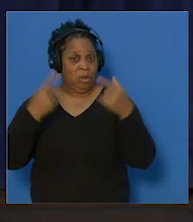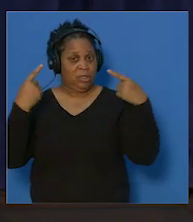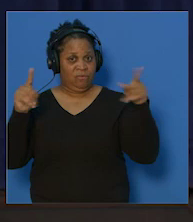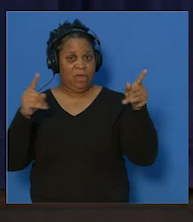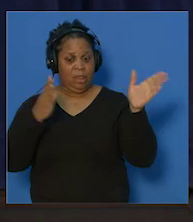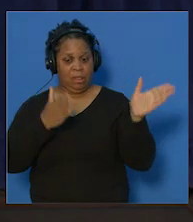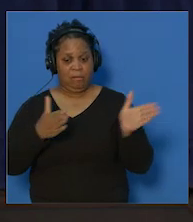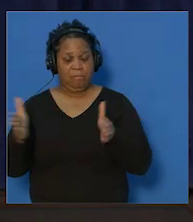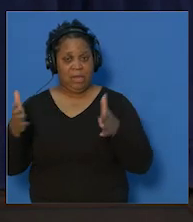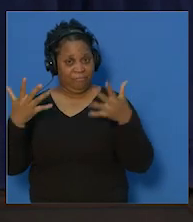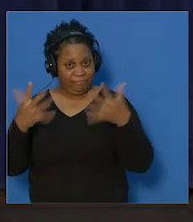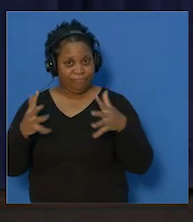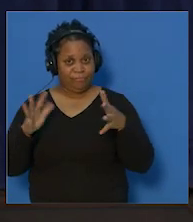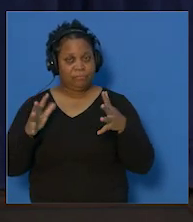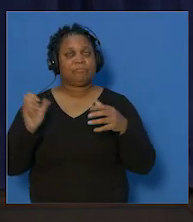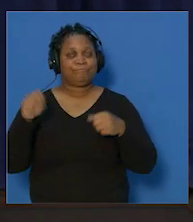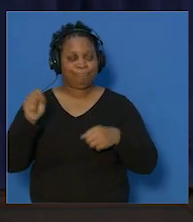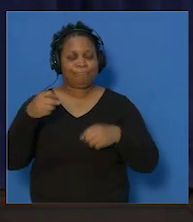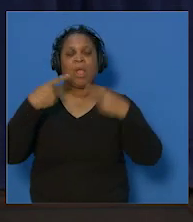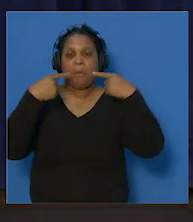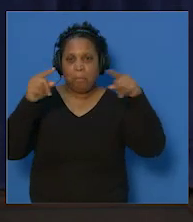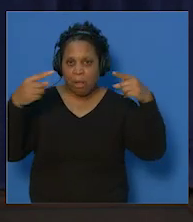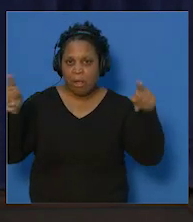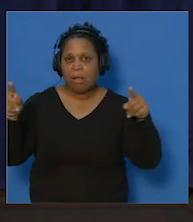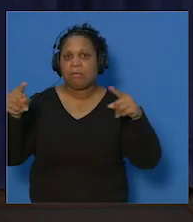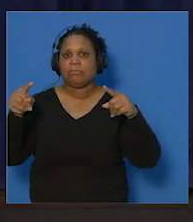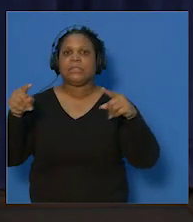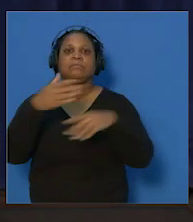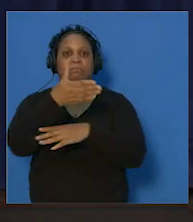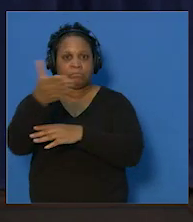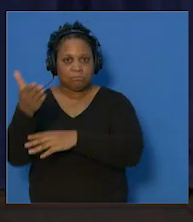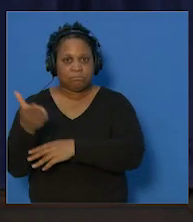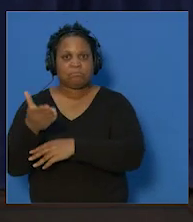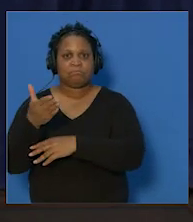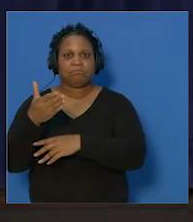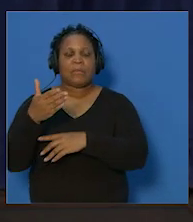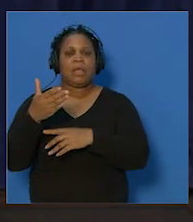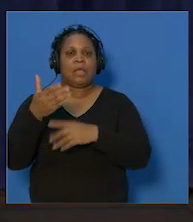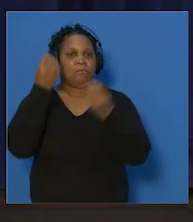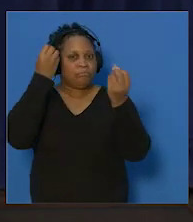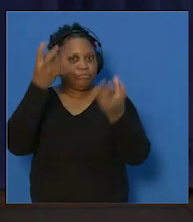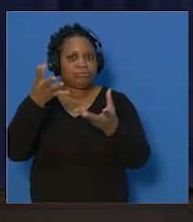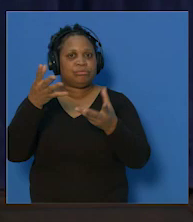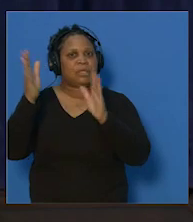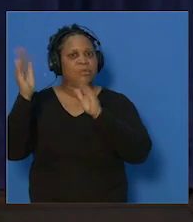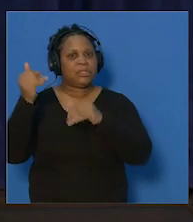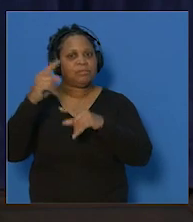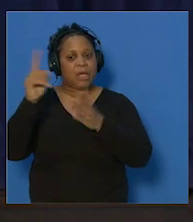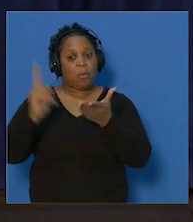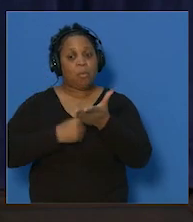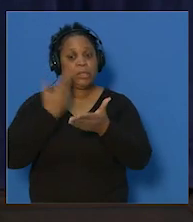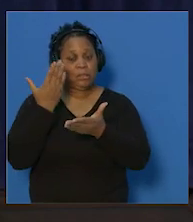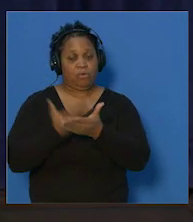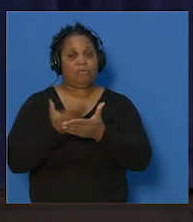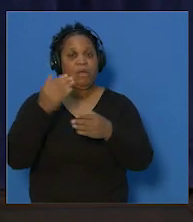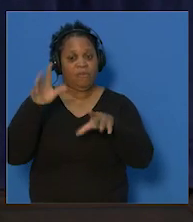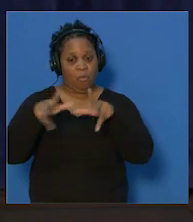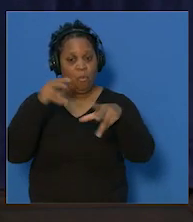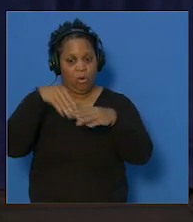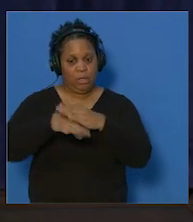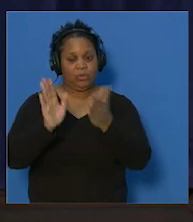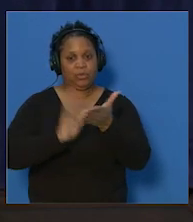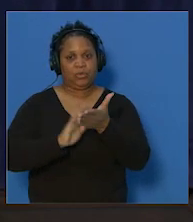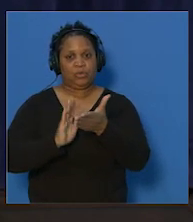and completed, it will be made public so the public knows exactly what it is they expect when they walk into our schools. Thank you very much. Greatly